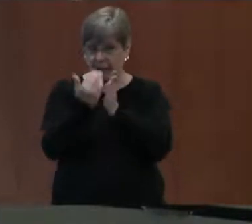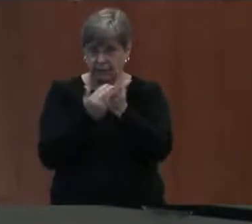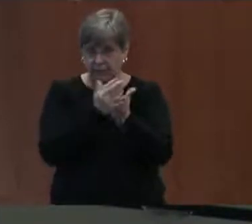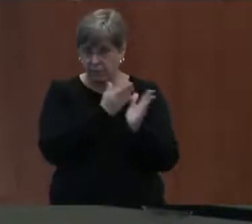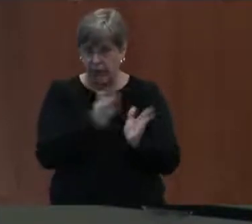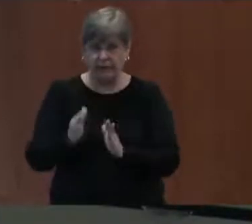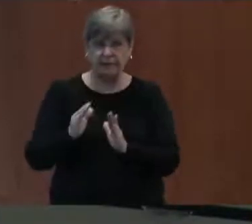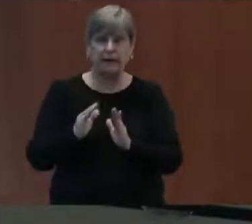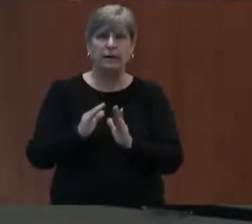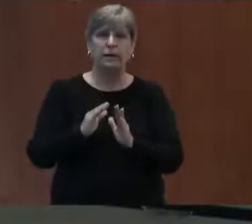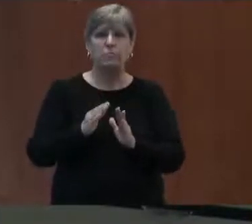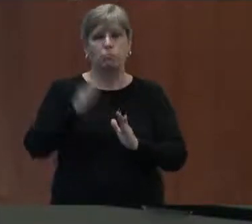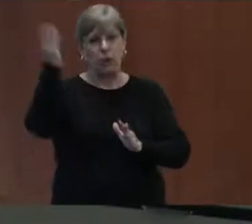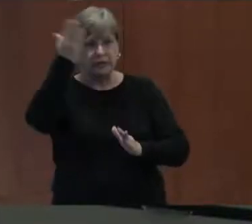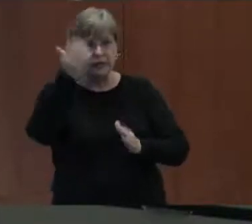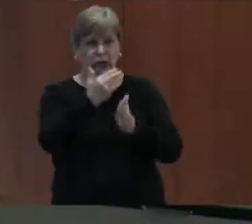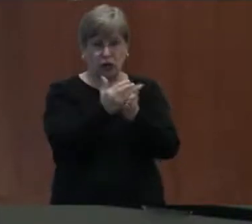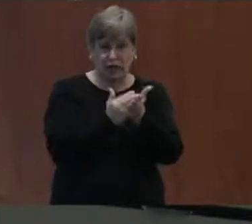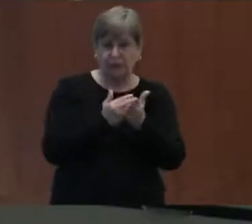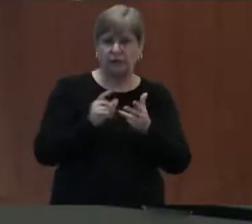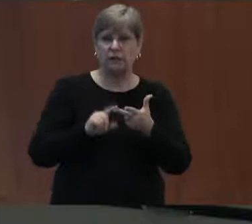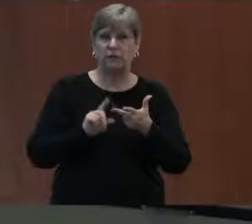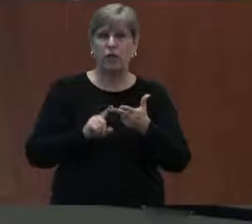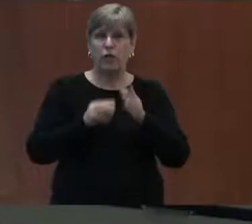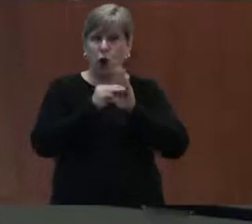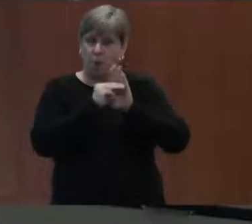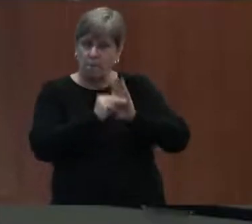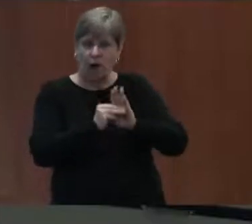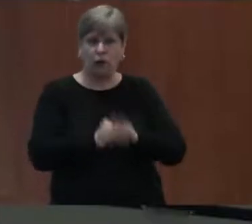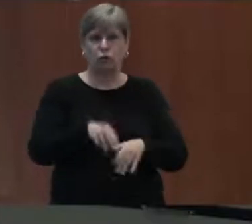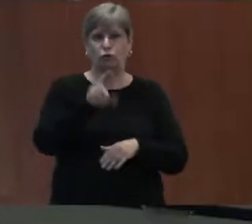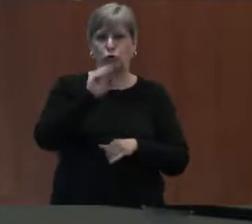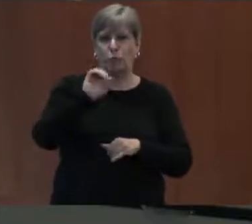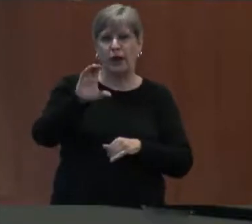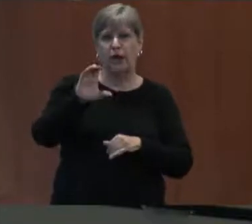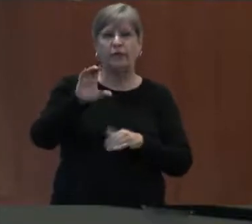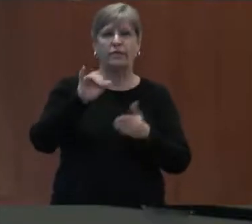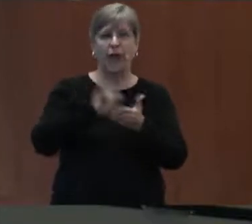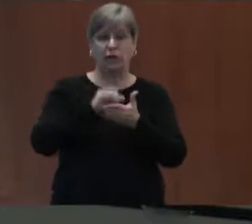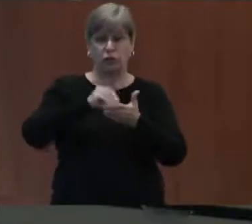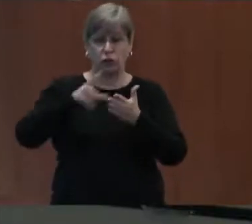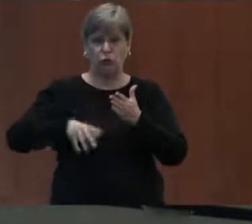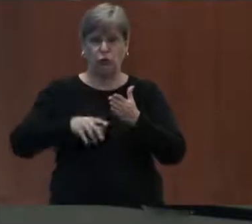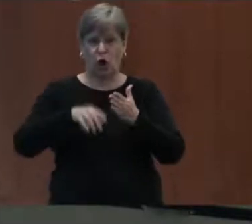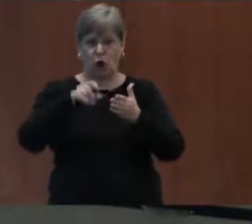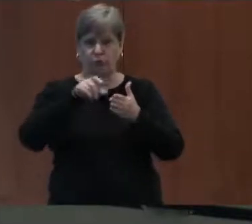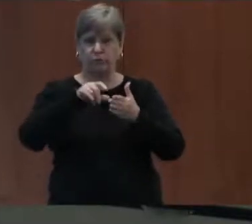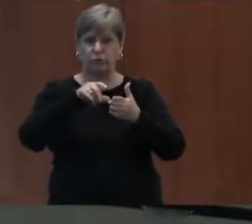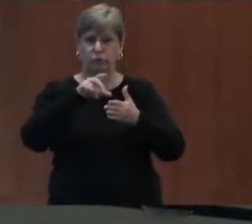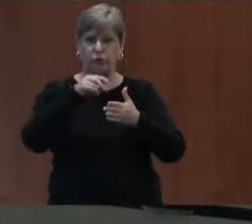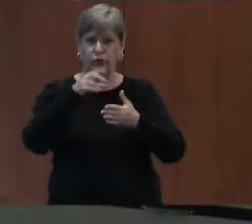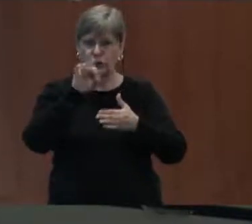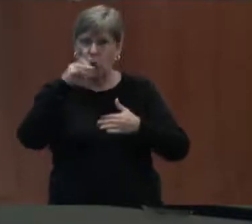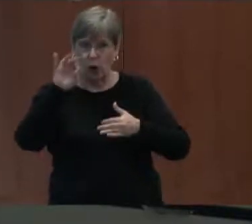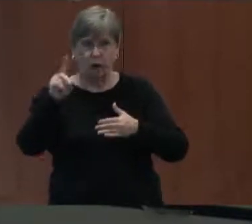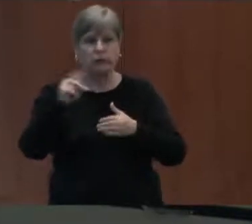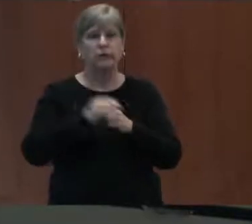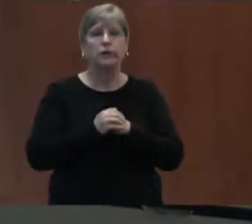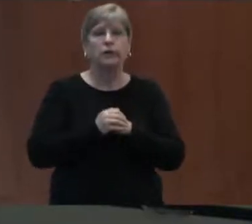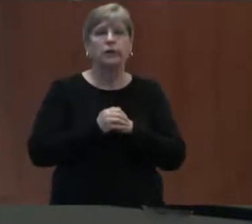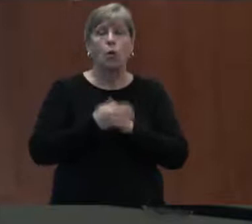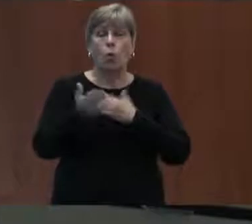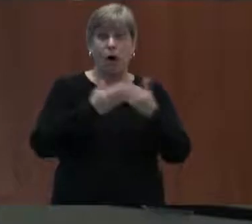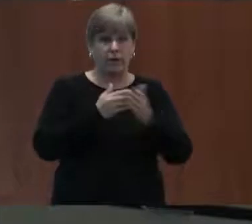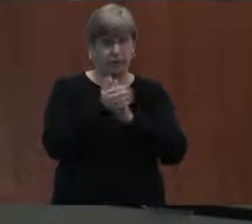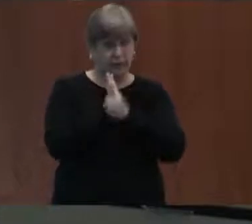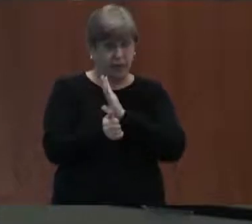lesson. There are models, there are rubrics that students get scored on. So whatever skill